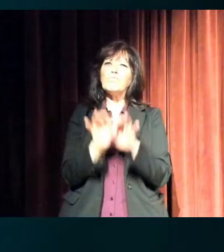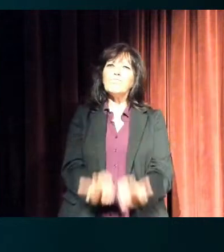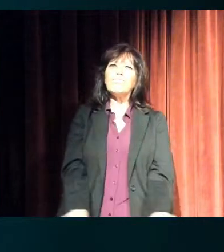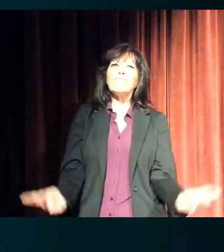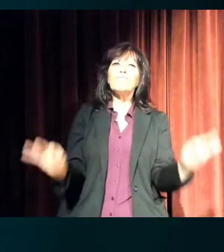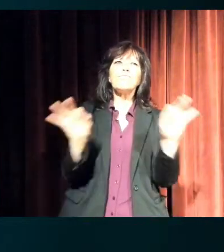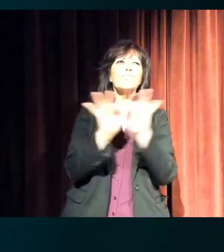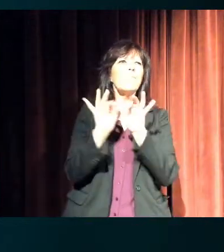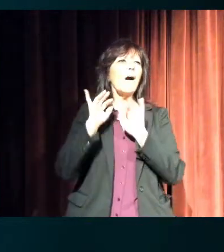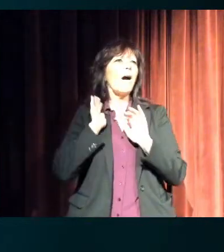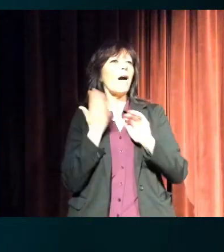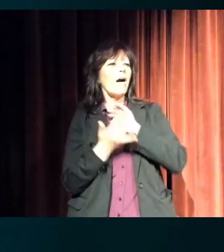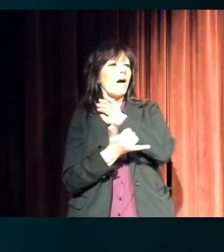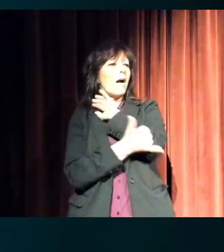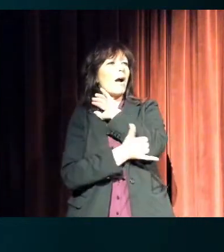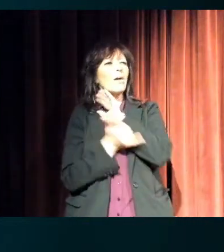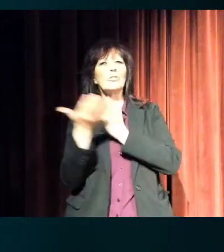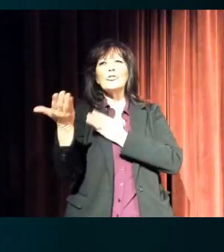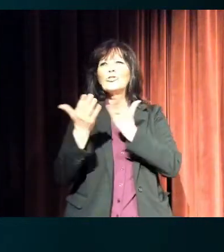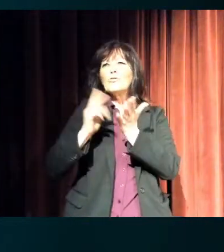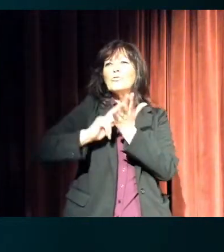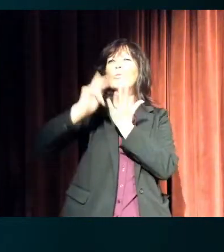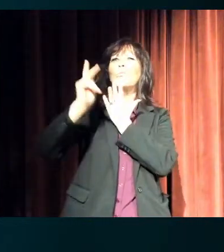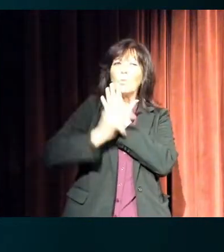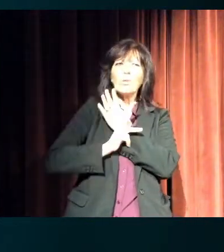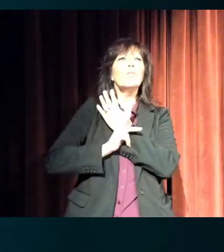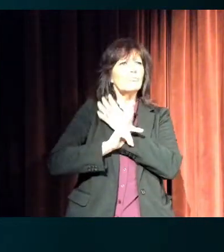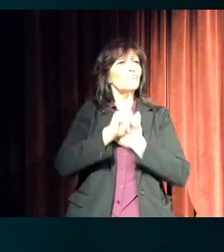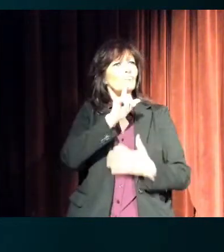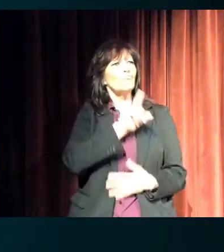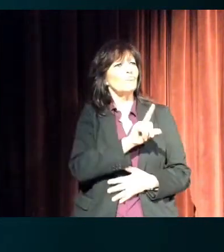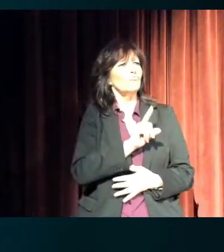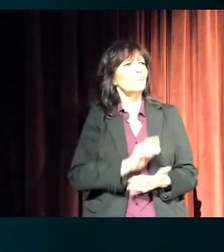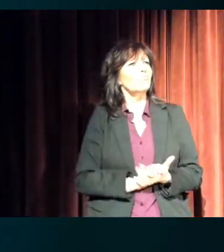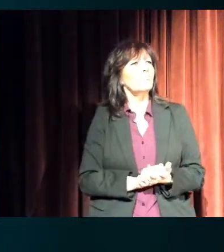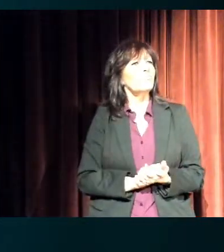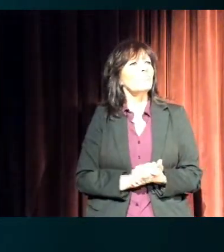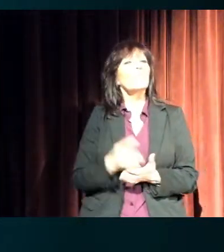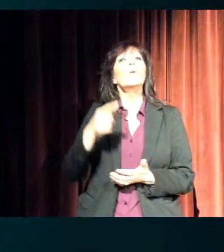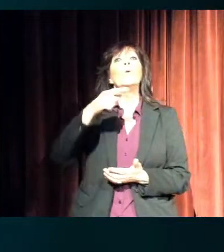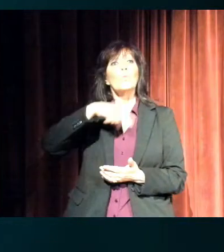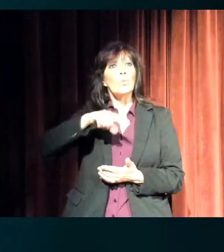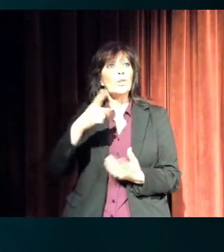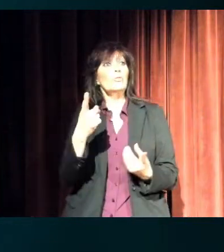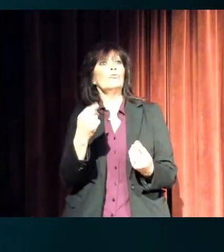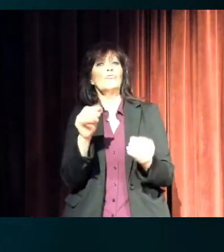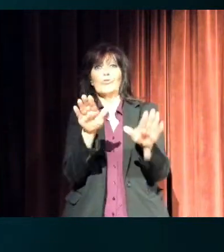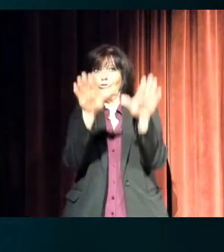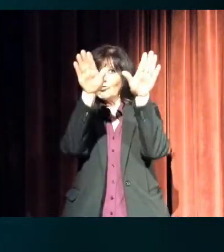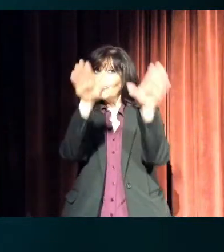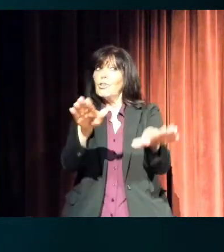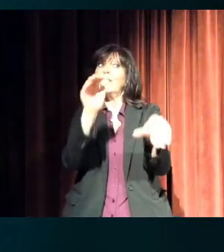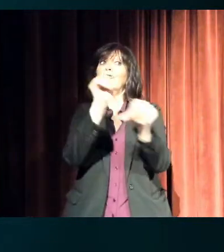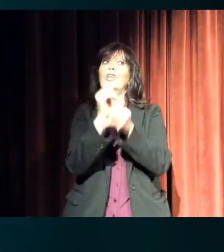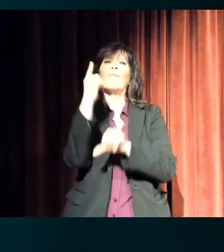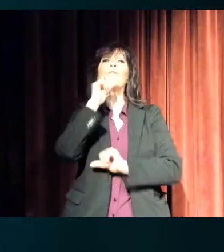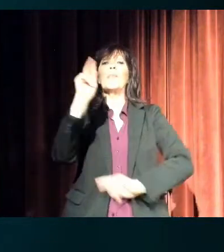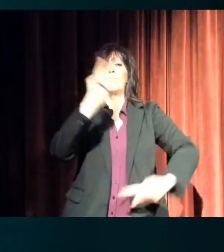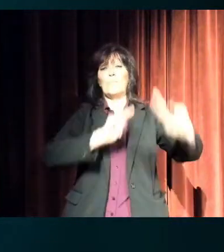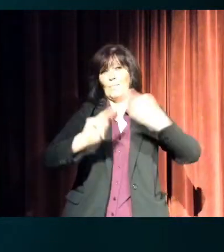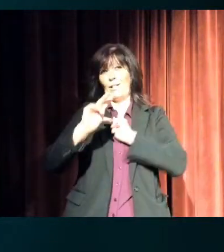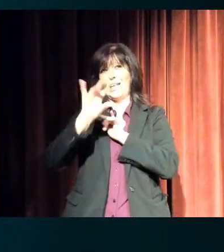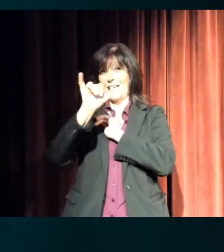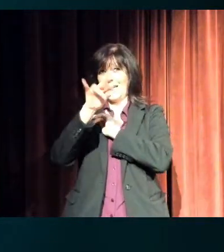county initiatives, our services, and our programs are. We do a great job for the residents of Erie